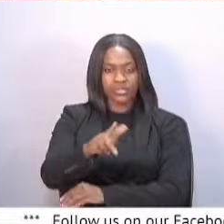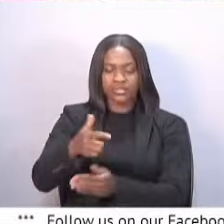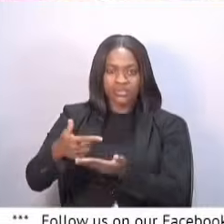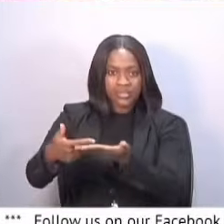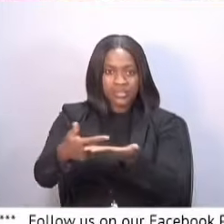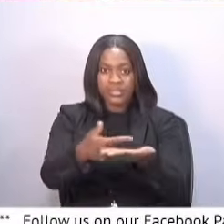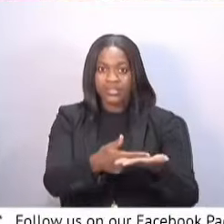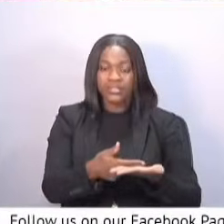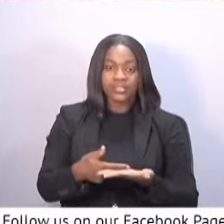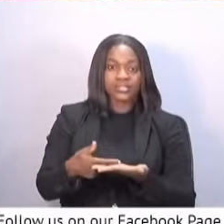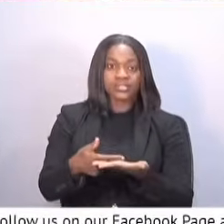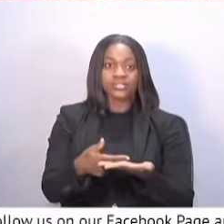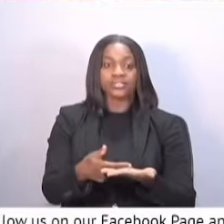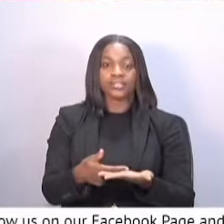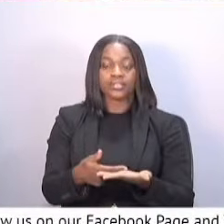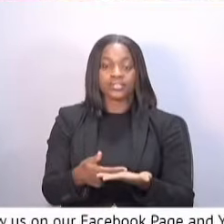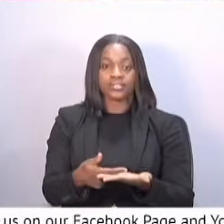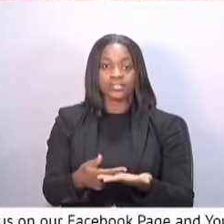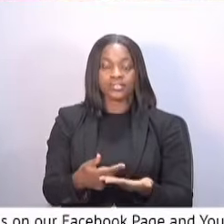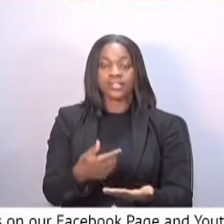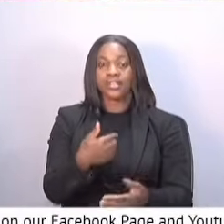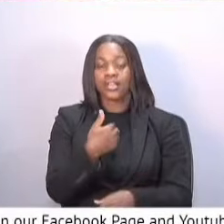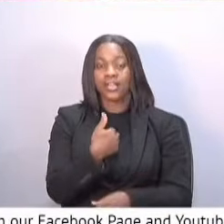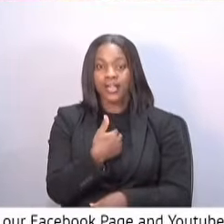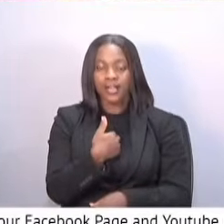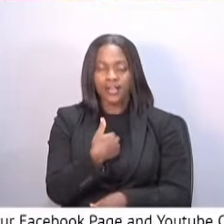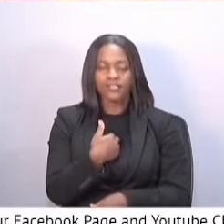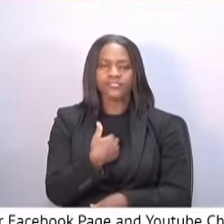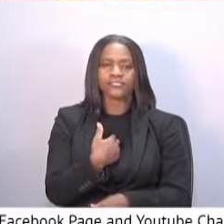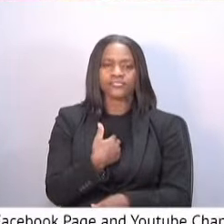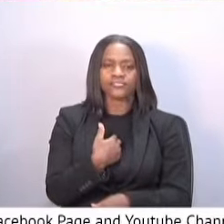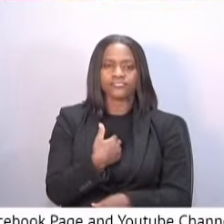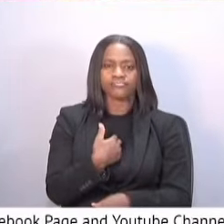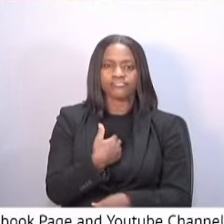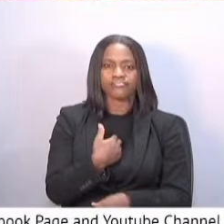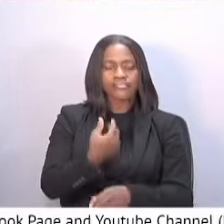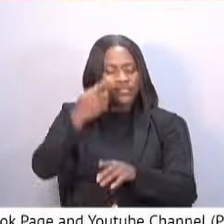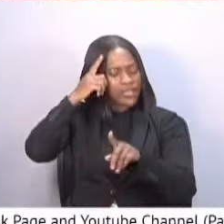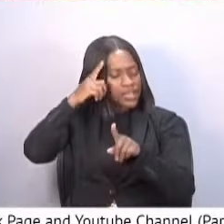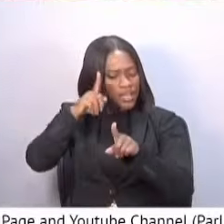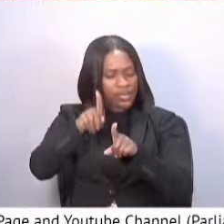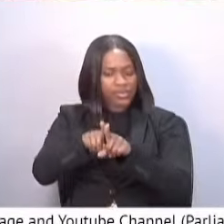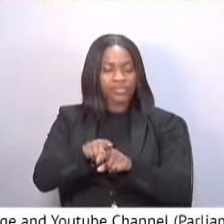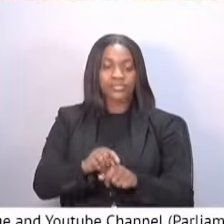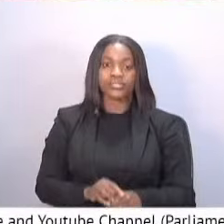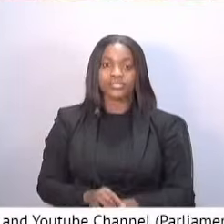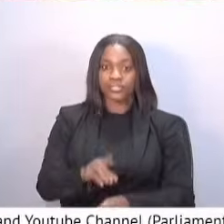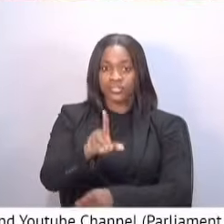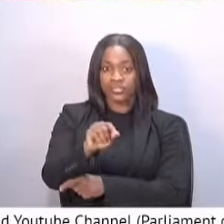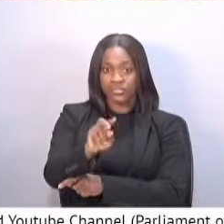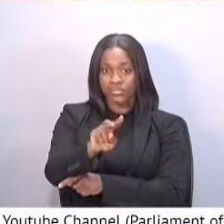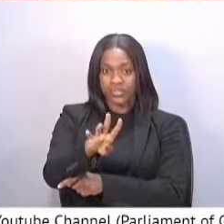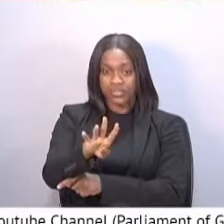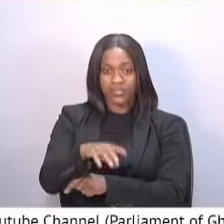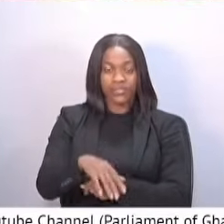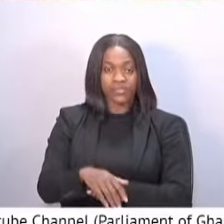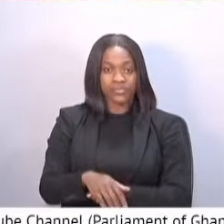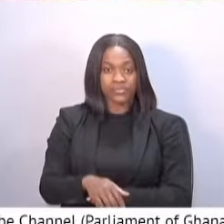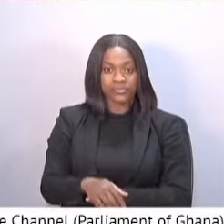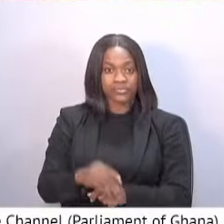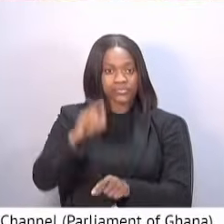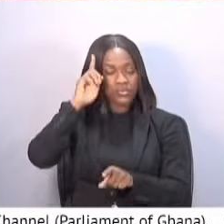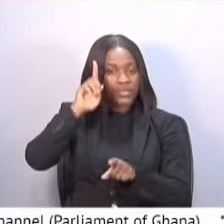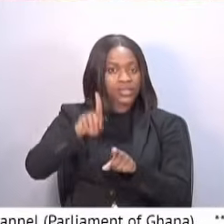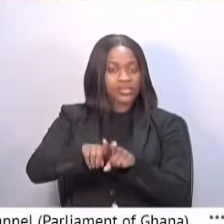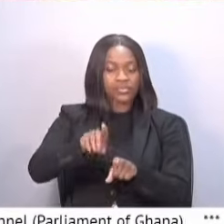discussion to have a corporate bilateral agreement. In 2024, agreements